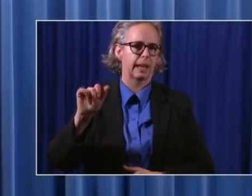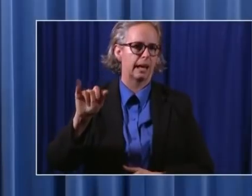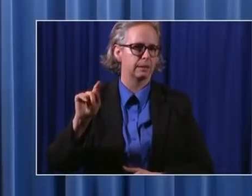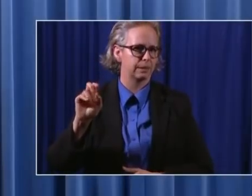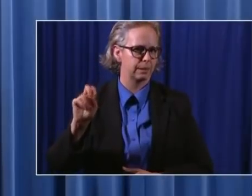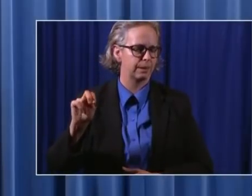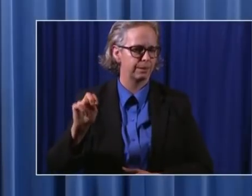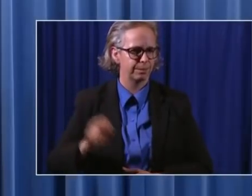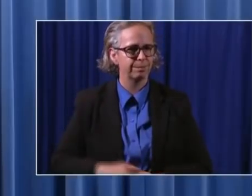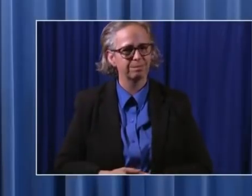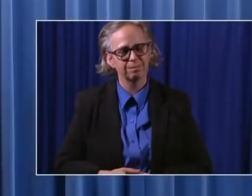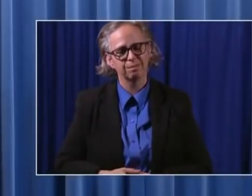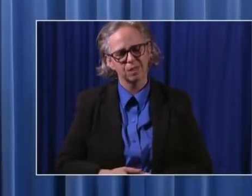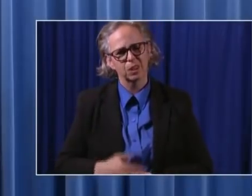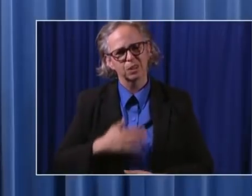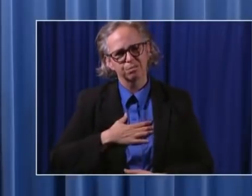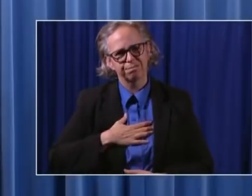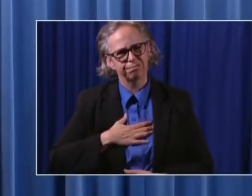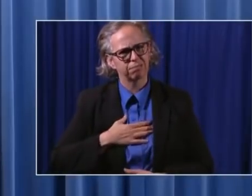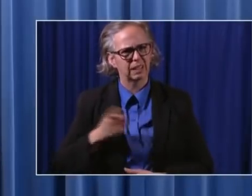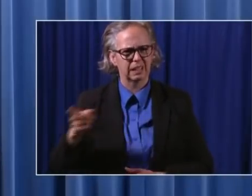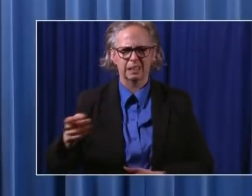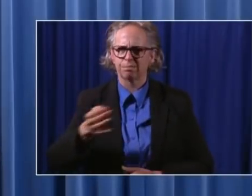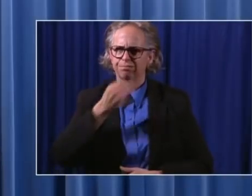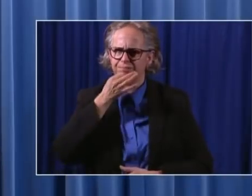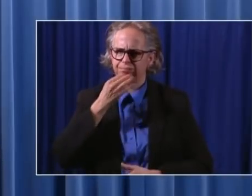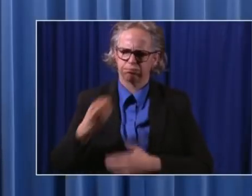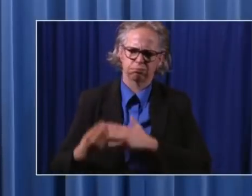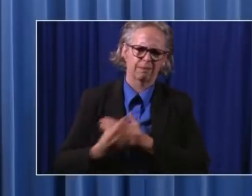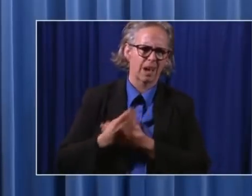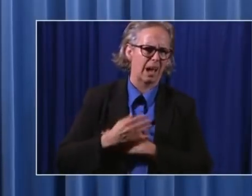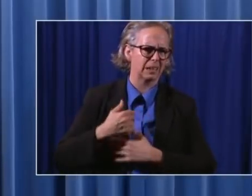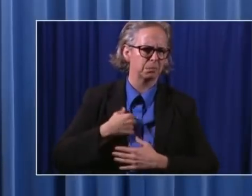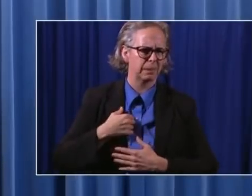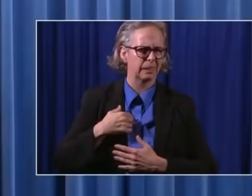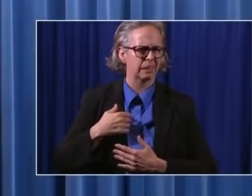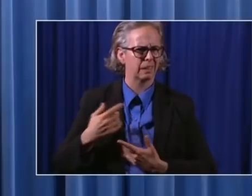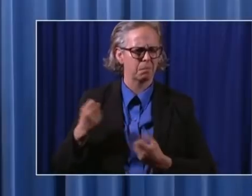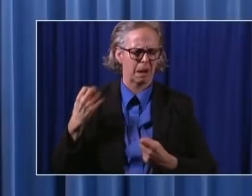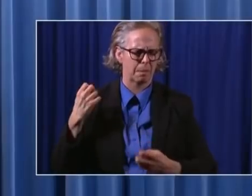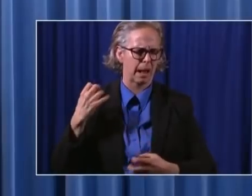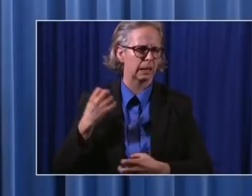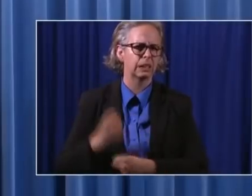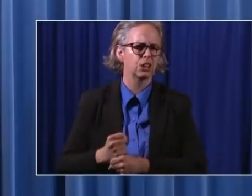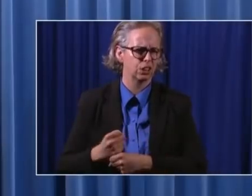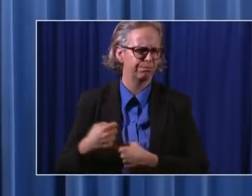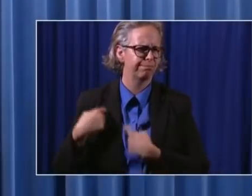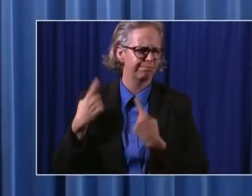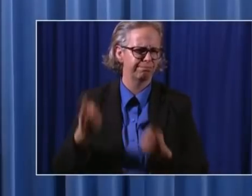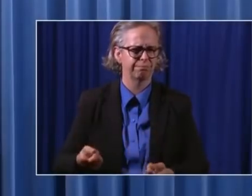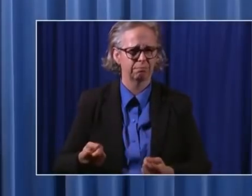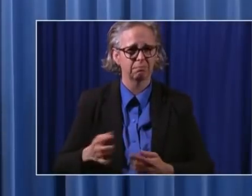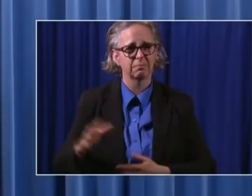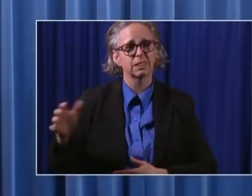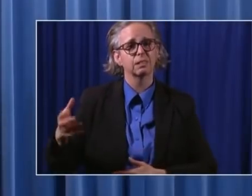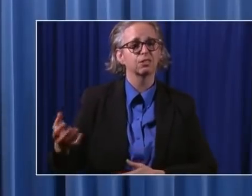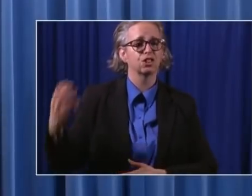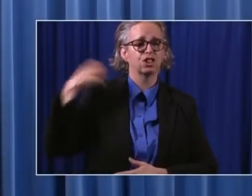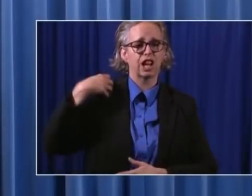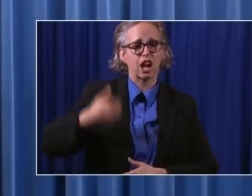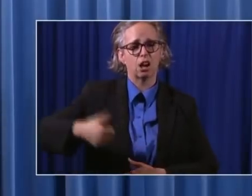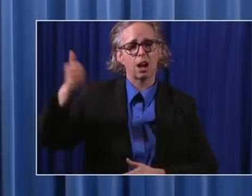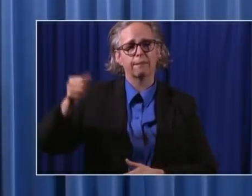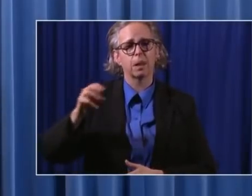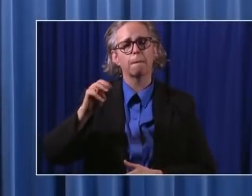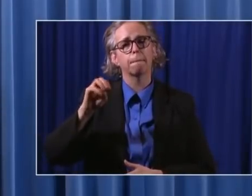Provided me with good counsel many, many times over the years. Chairman of the Montgomery County Republican Party